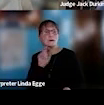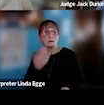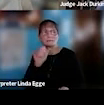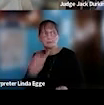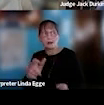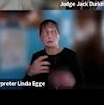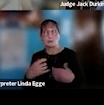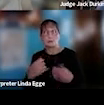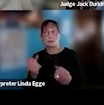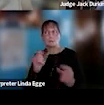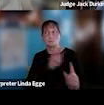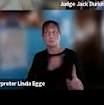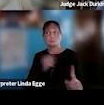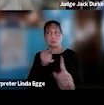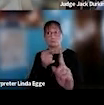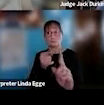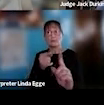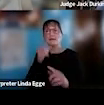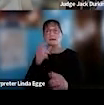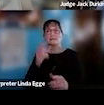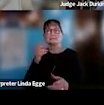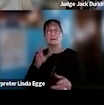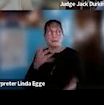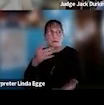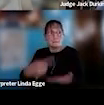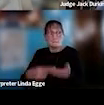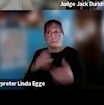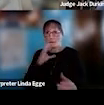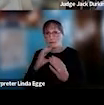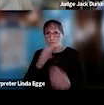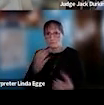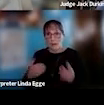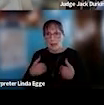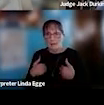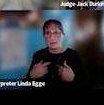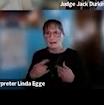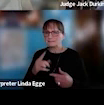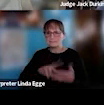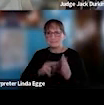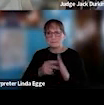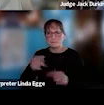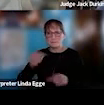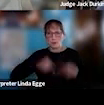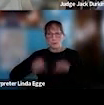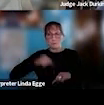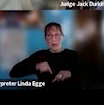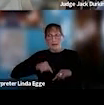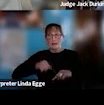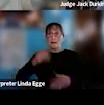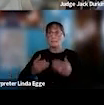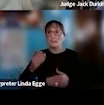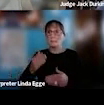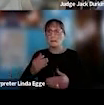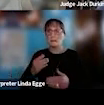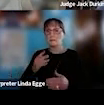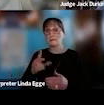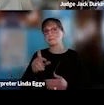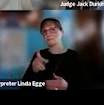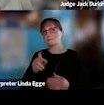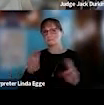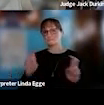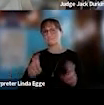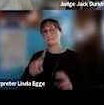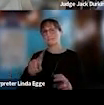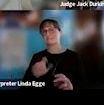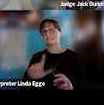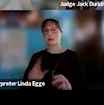recovery trajectory. It's a conversation we need to have. And it doesn't mean we need to dial back on what they're getting. It may mean we need to dial up on their support,